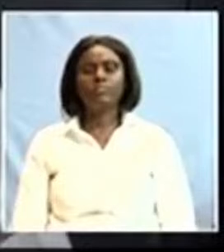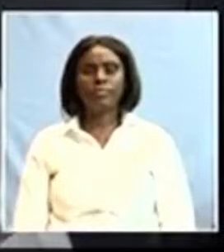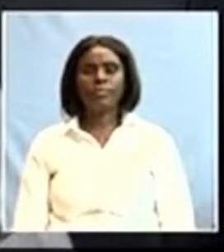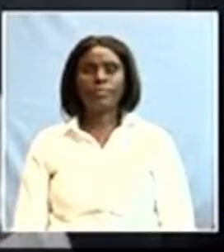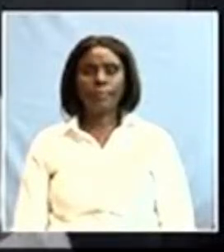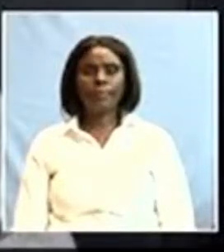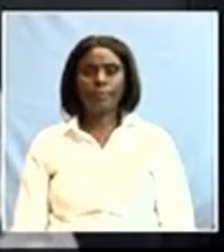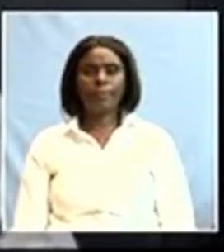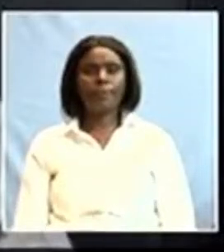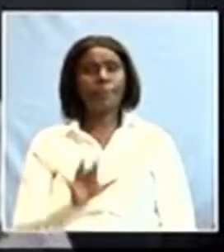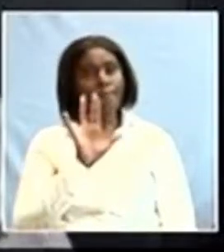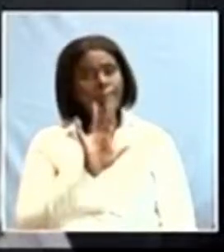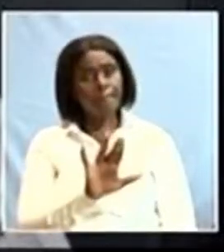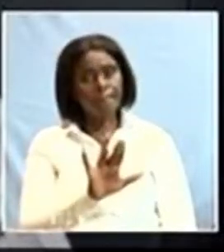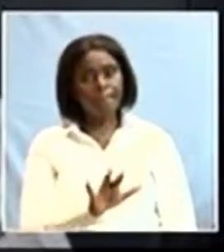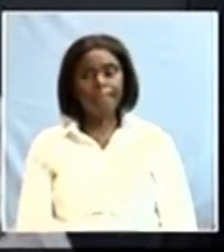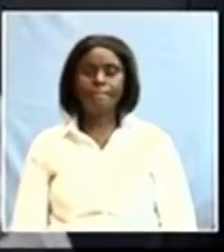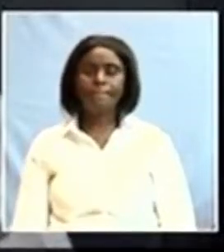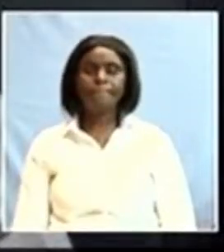Are we there?